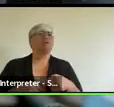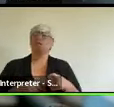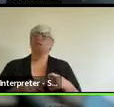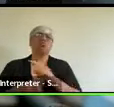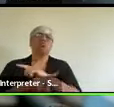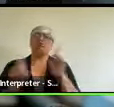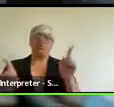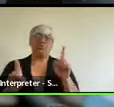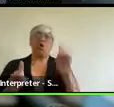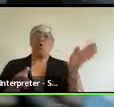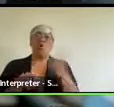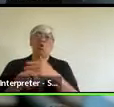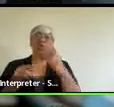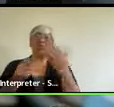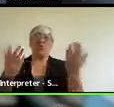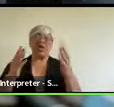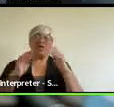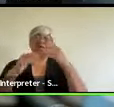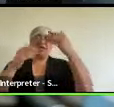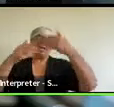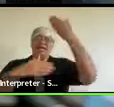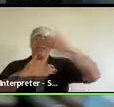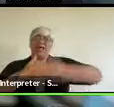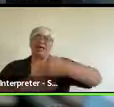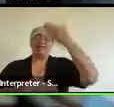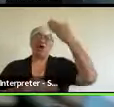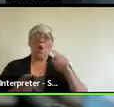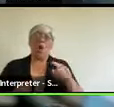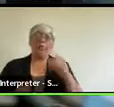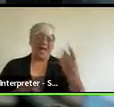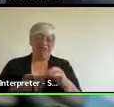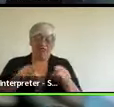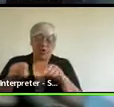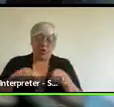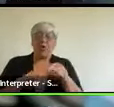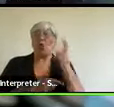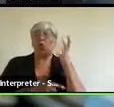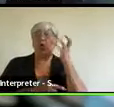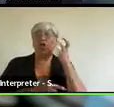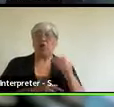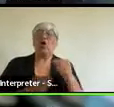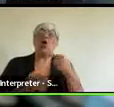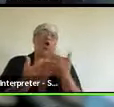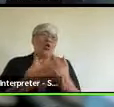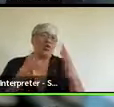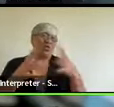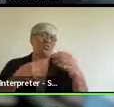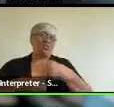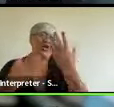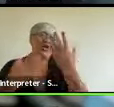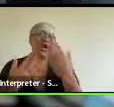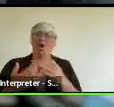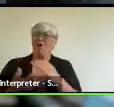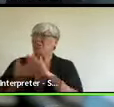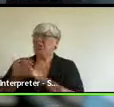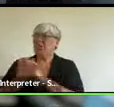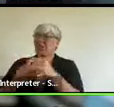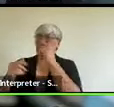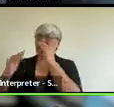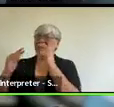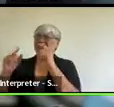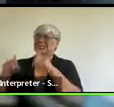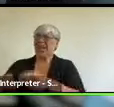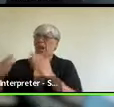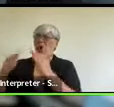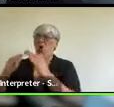exhibit's all behind glass cases. But we do have a recorded audio on our website. Oh, so we could just stay home and listen to the